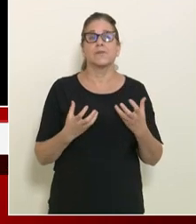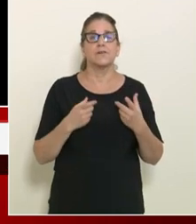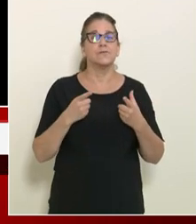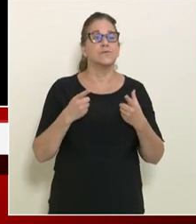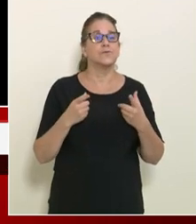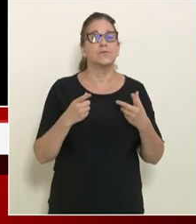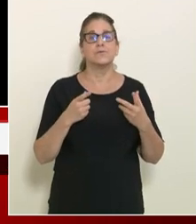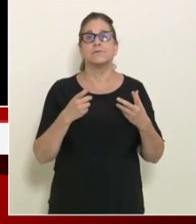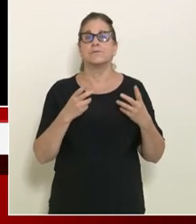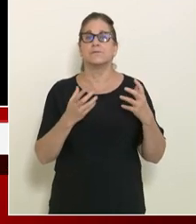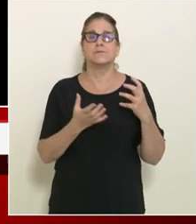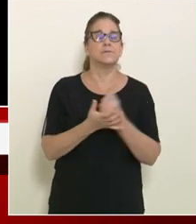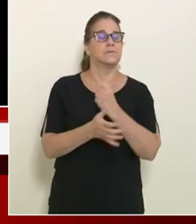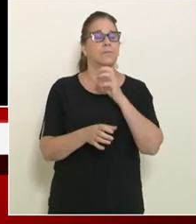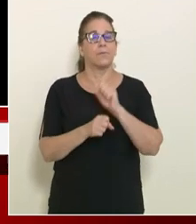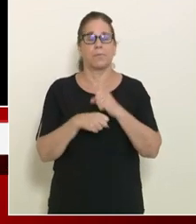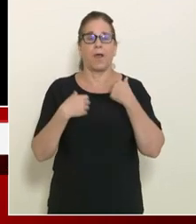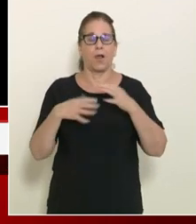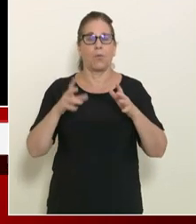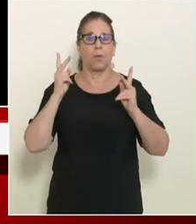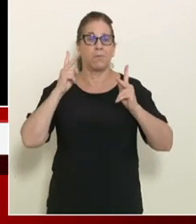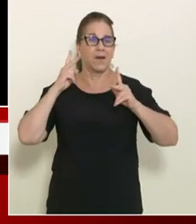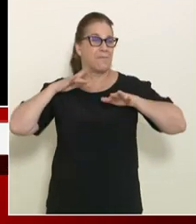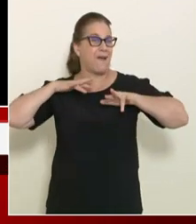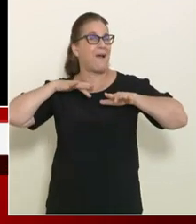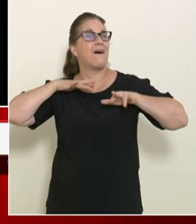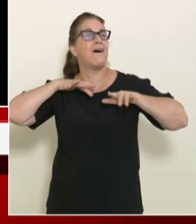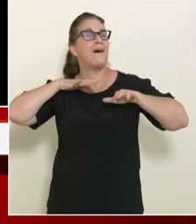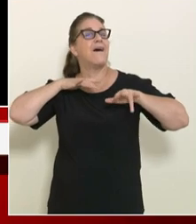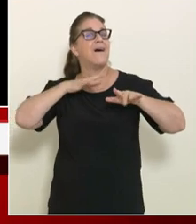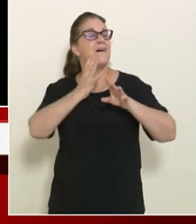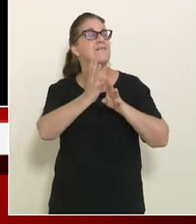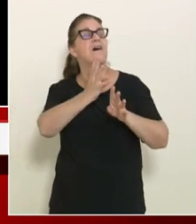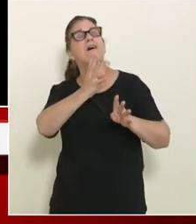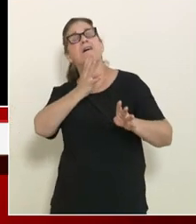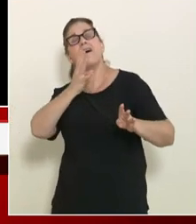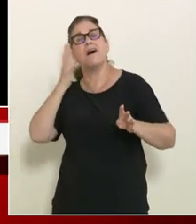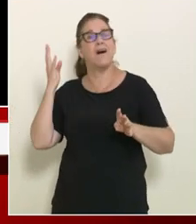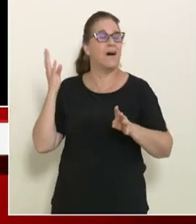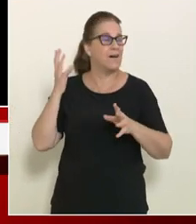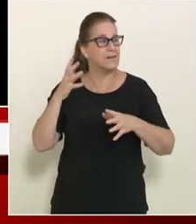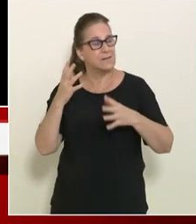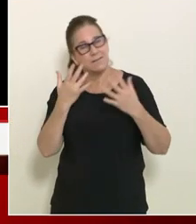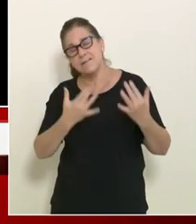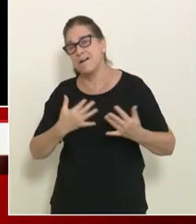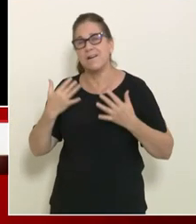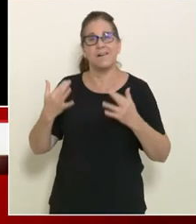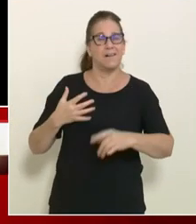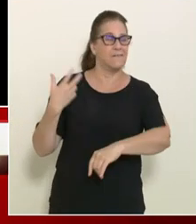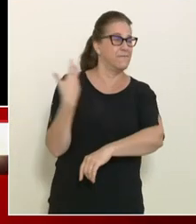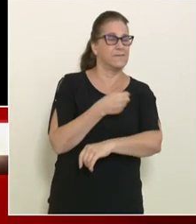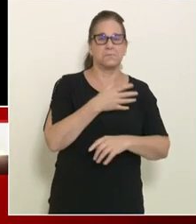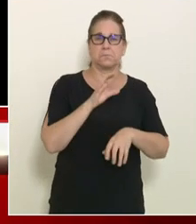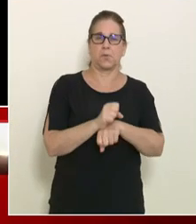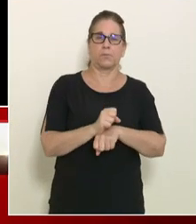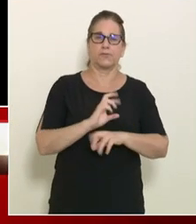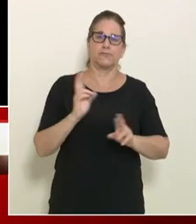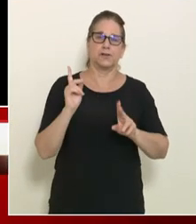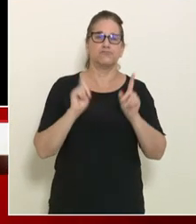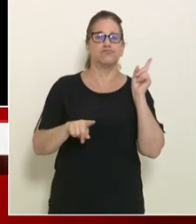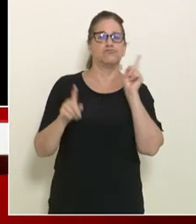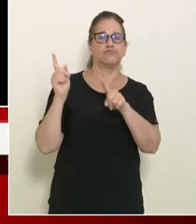their immunizations at the same time. If we're all calling and scheduling our appointments with our healthcare providers